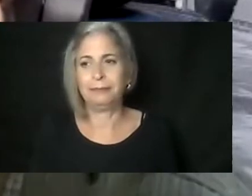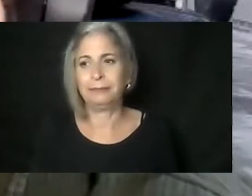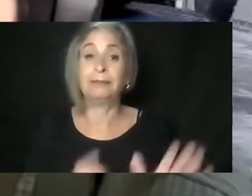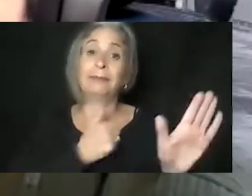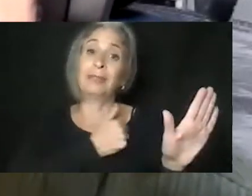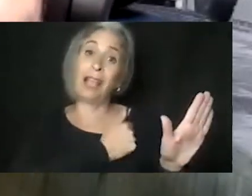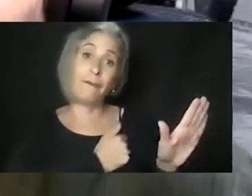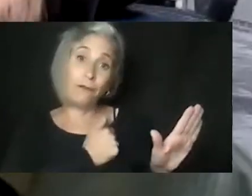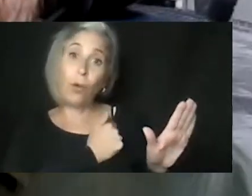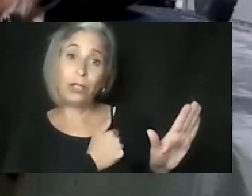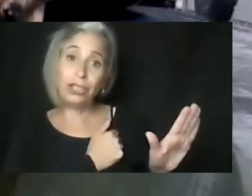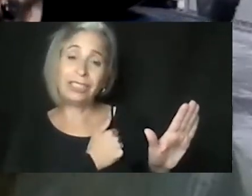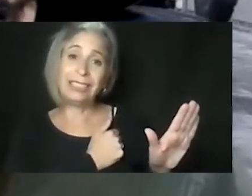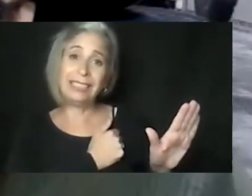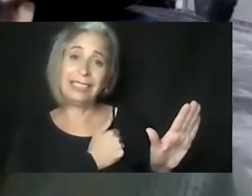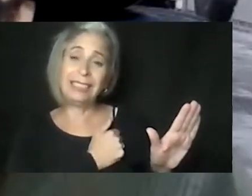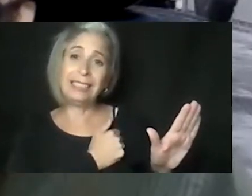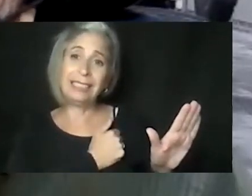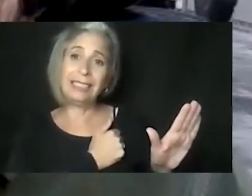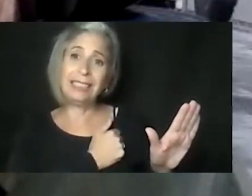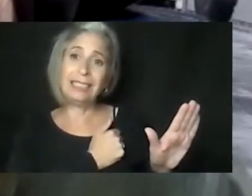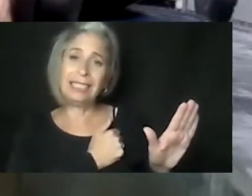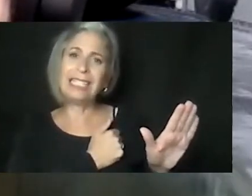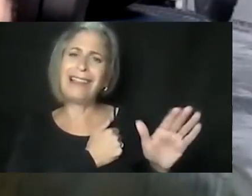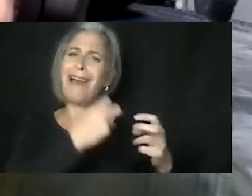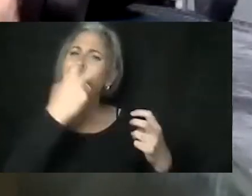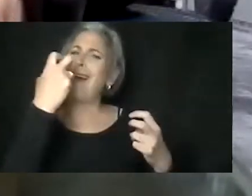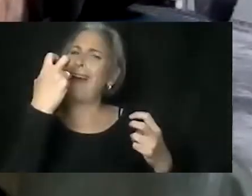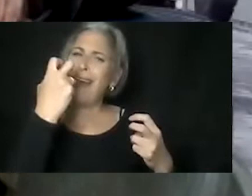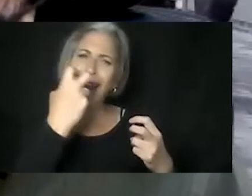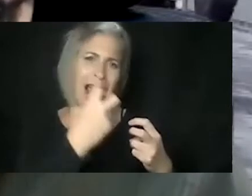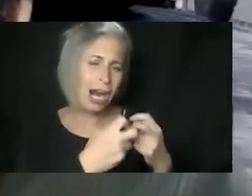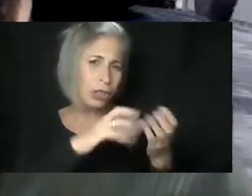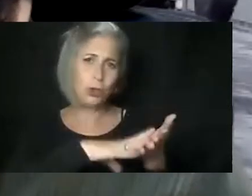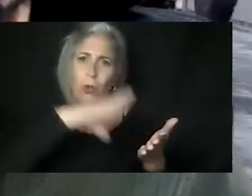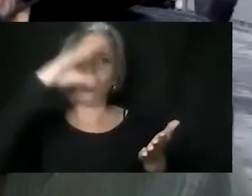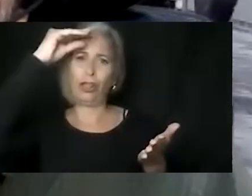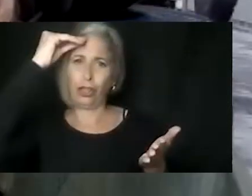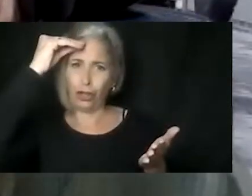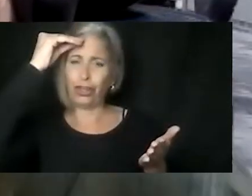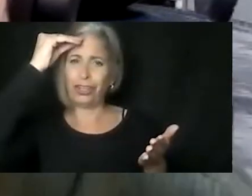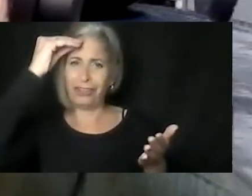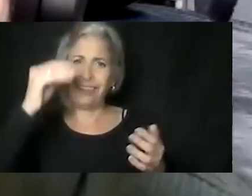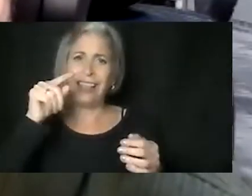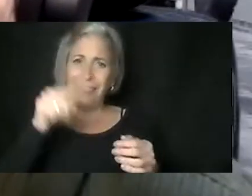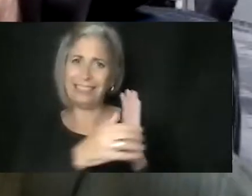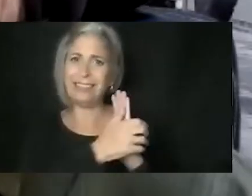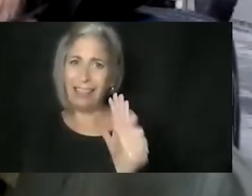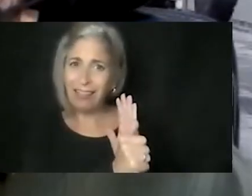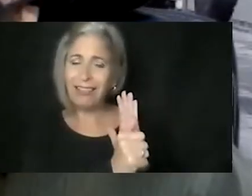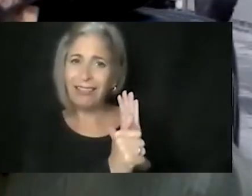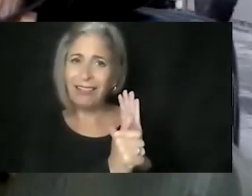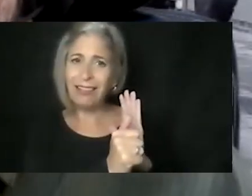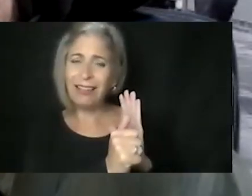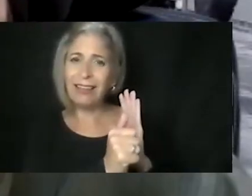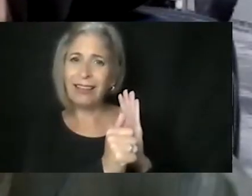Unfortunately, it is a pretty steep learning curve and a pretty steep on ramp. I mean, I've